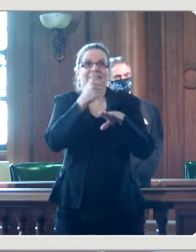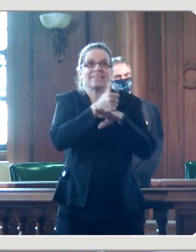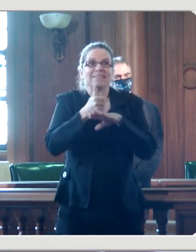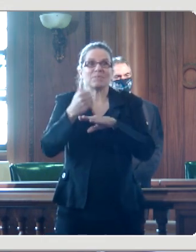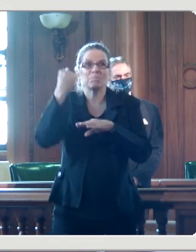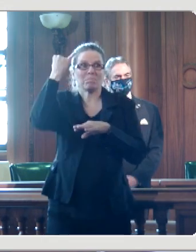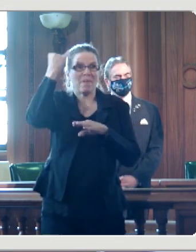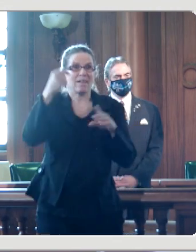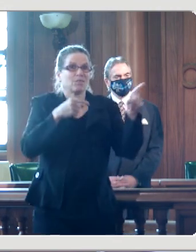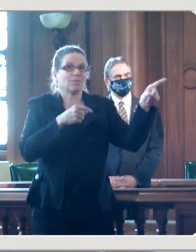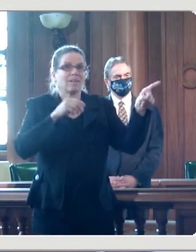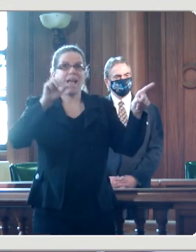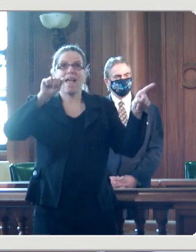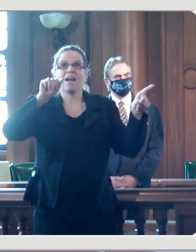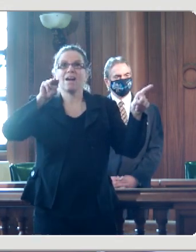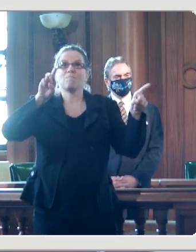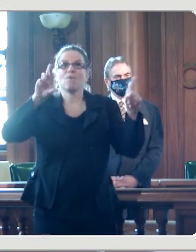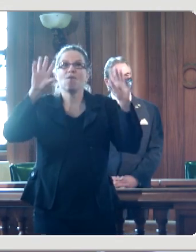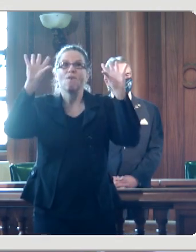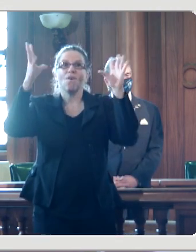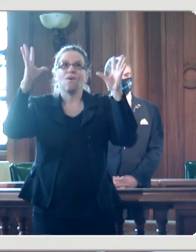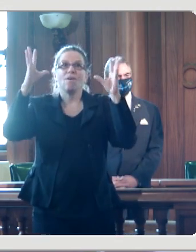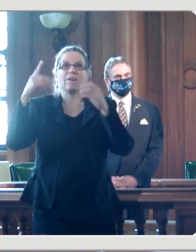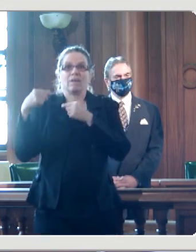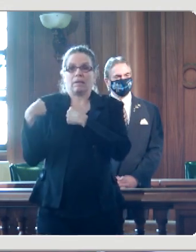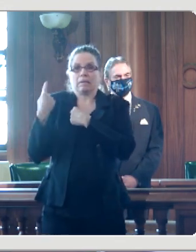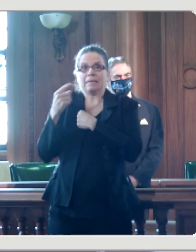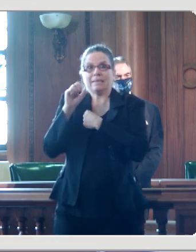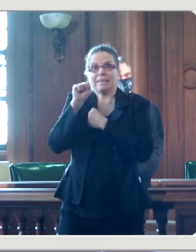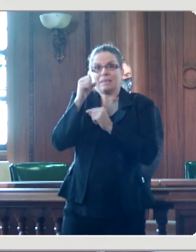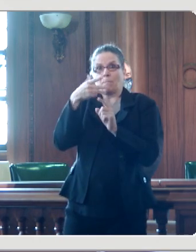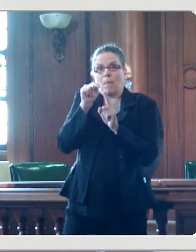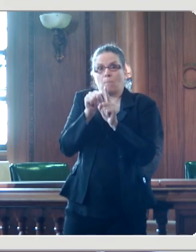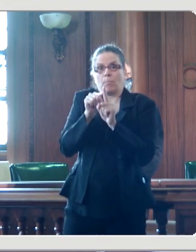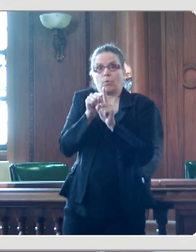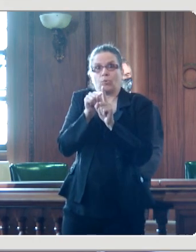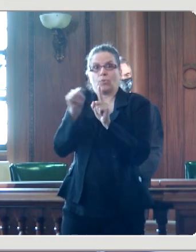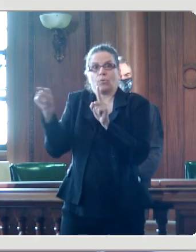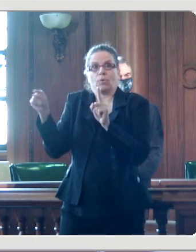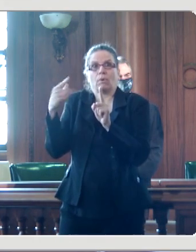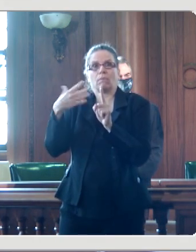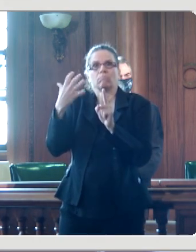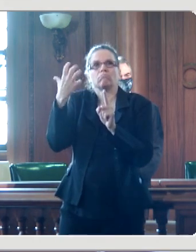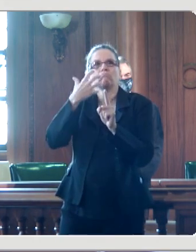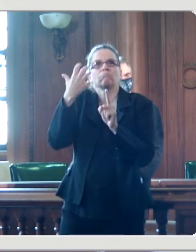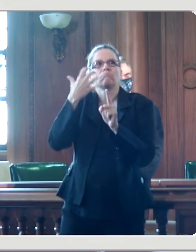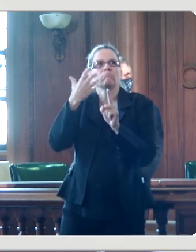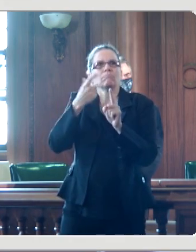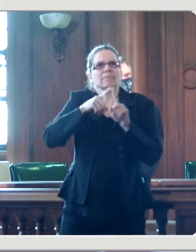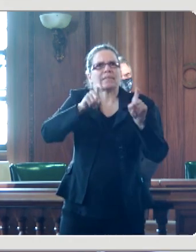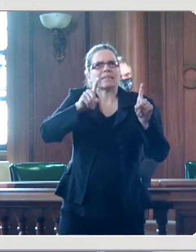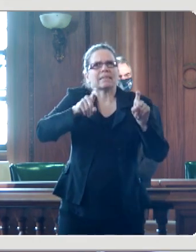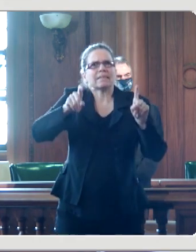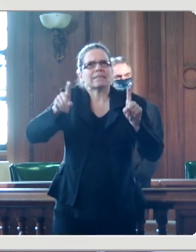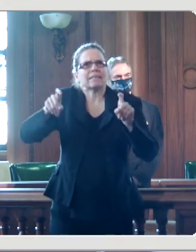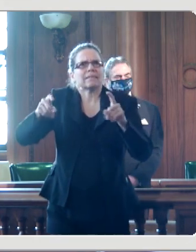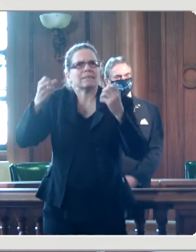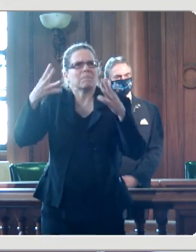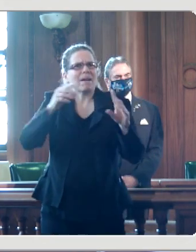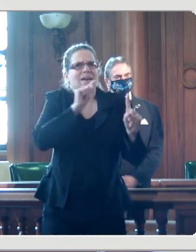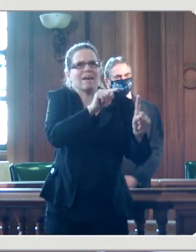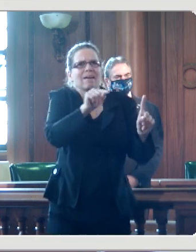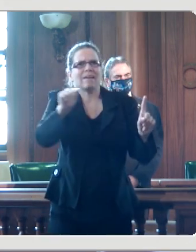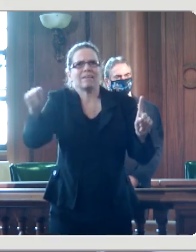done in really since September, they've done a phenomenal job of testing, and 40,000 of those tests were